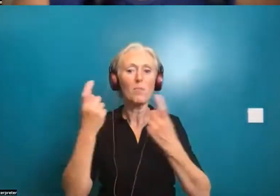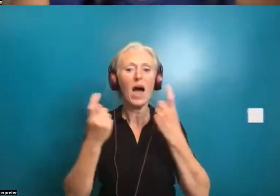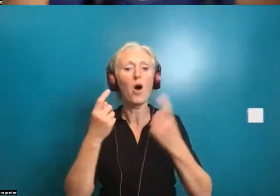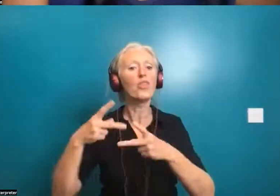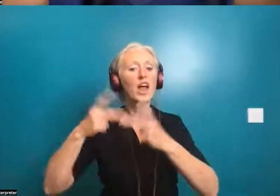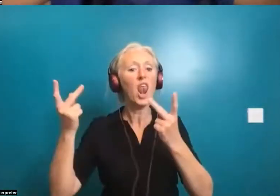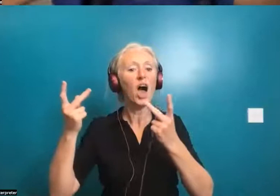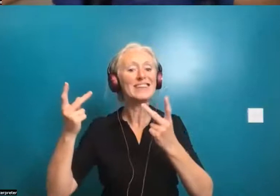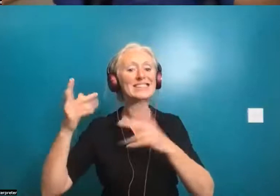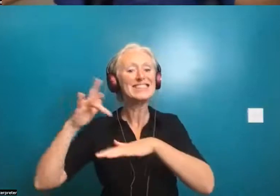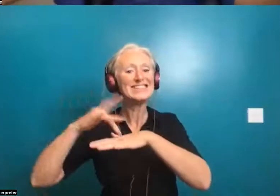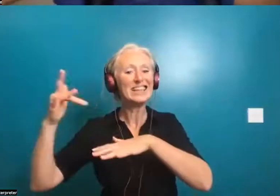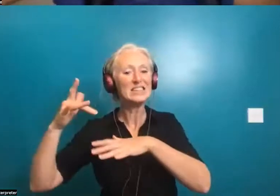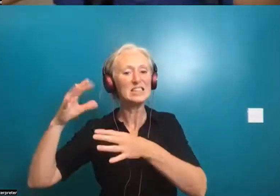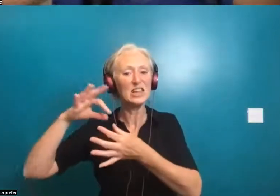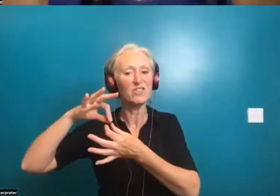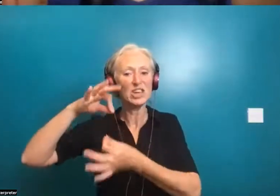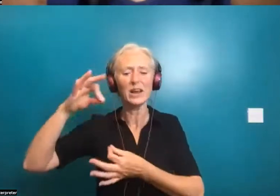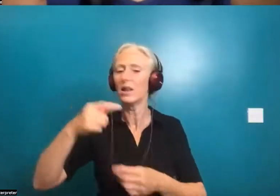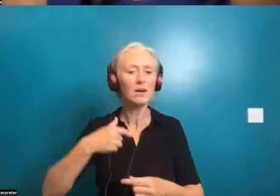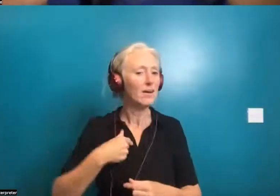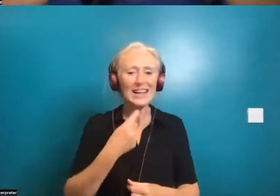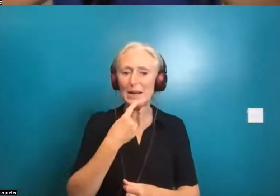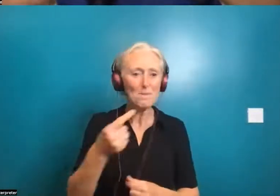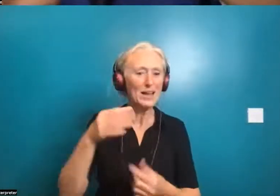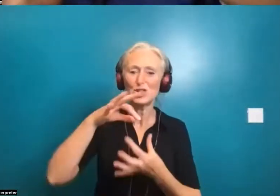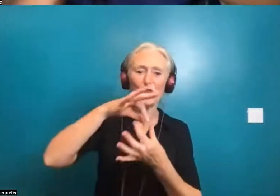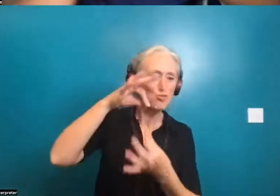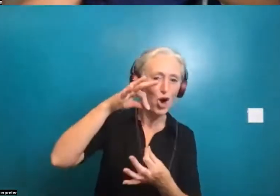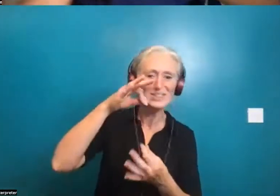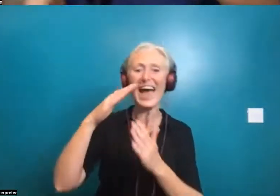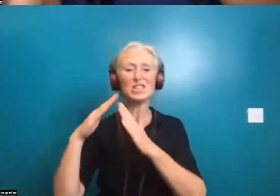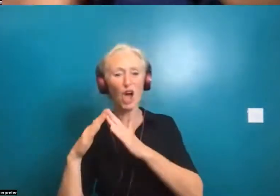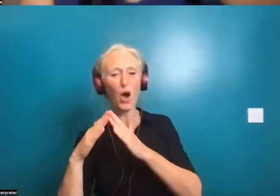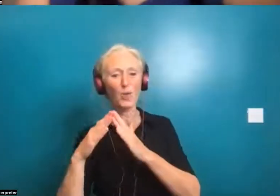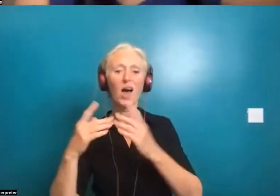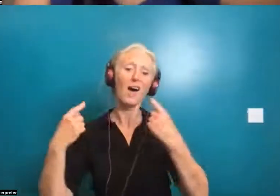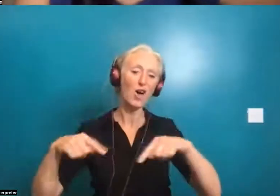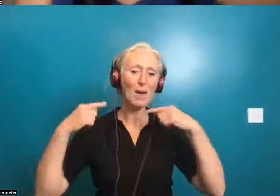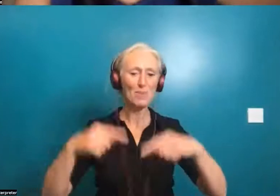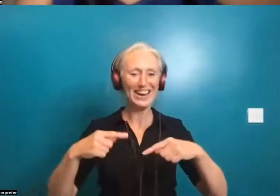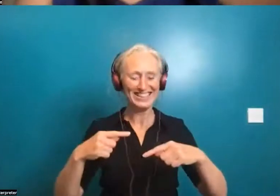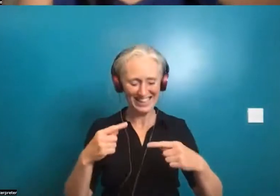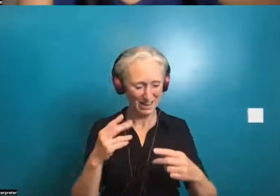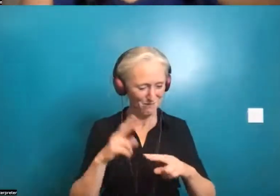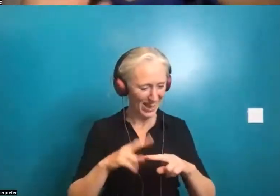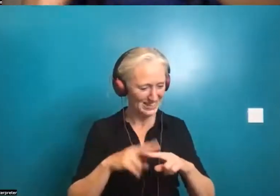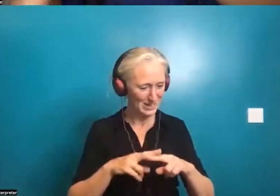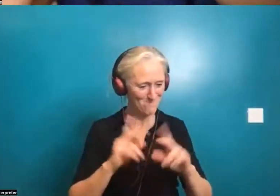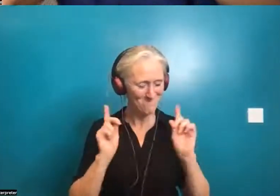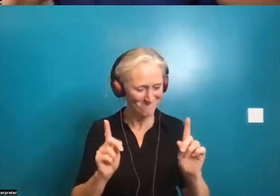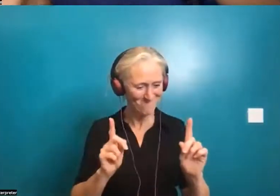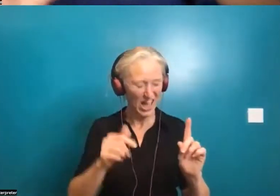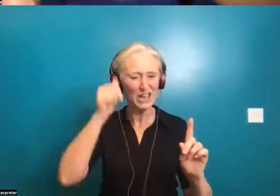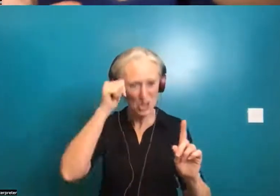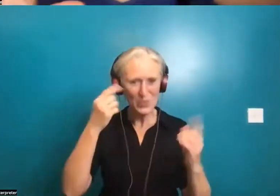I didn't mention rod-derived cone viability factor. I knew I would forget something. Okay, I'm going to save some stuff for next time, right?